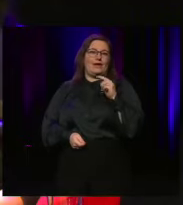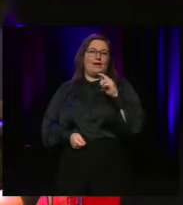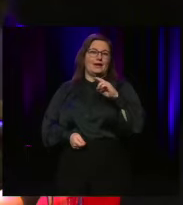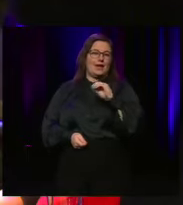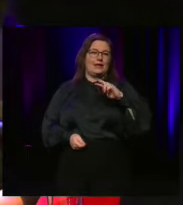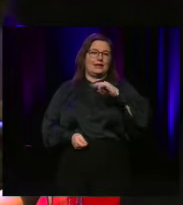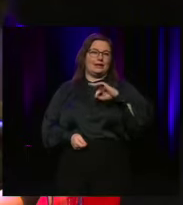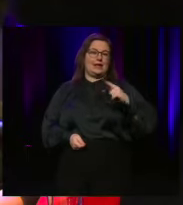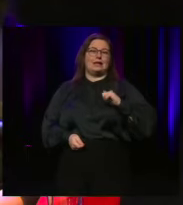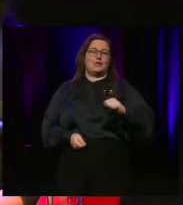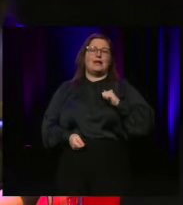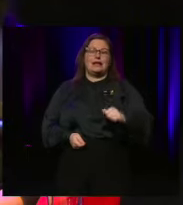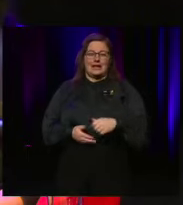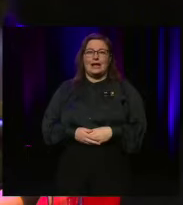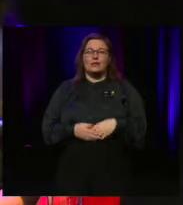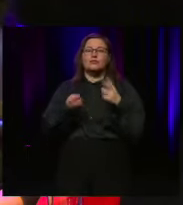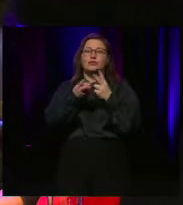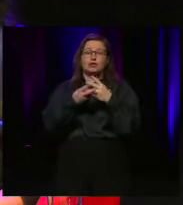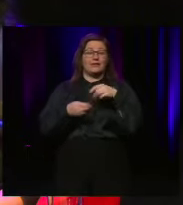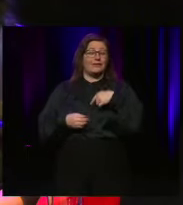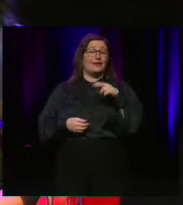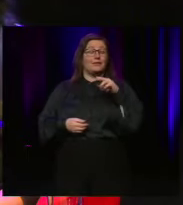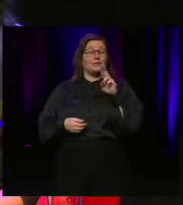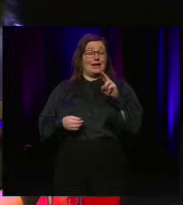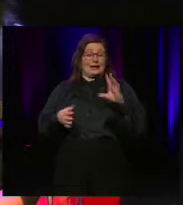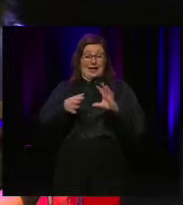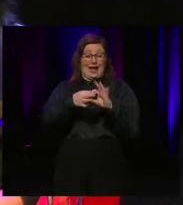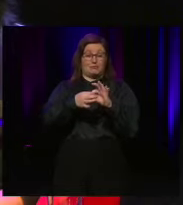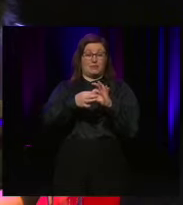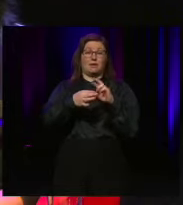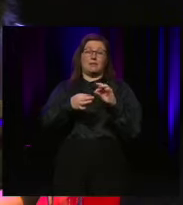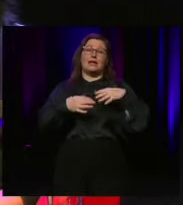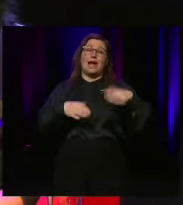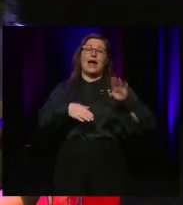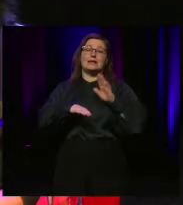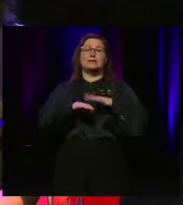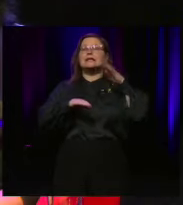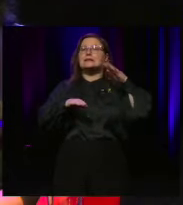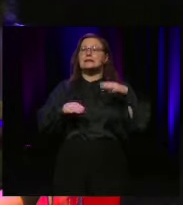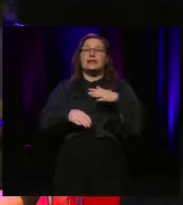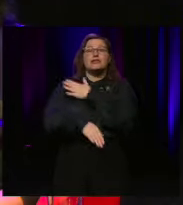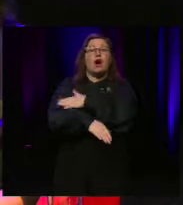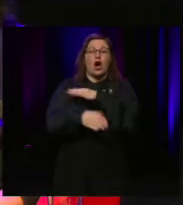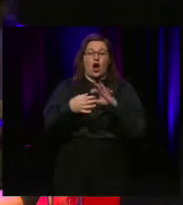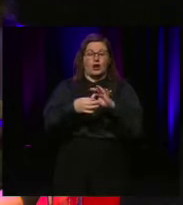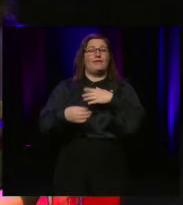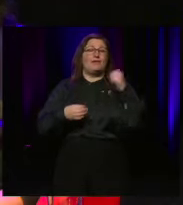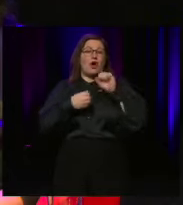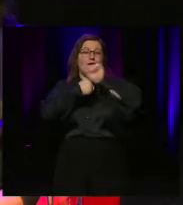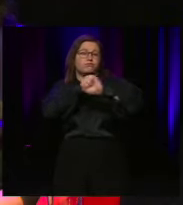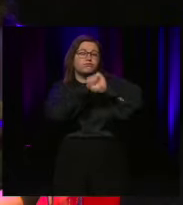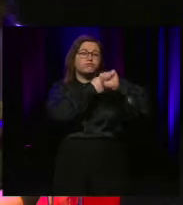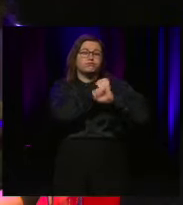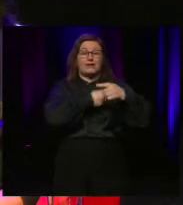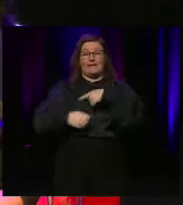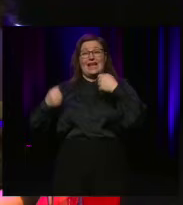between human rights and democracy is a very fragile one. It's one that needs to be defended. And as activists, practitioners,